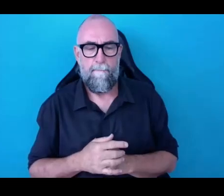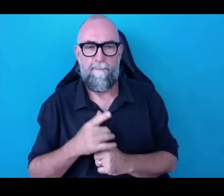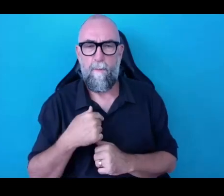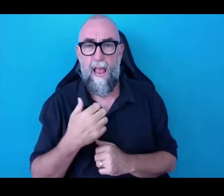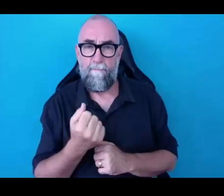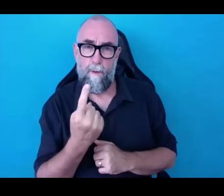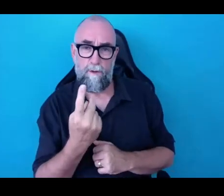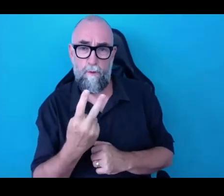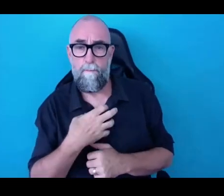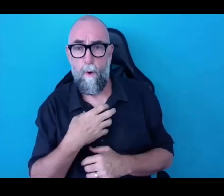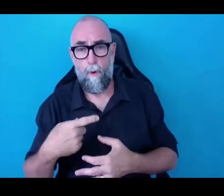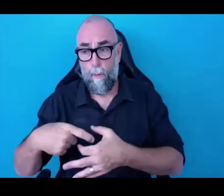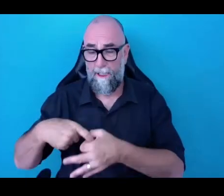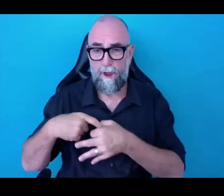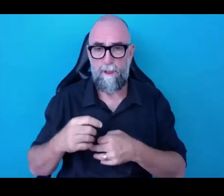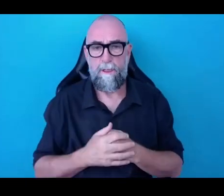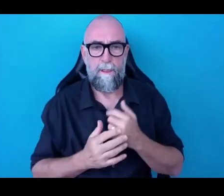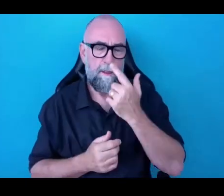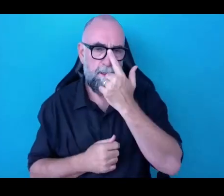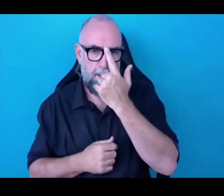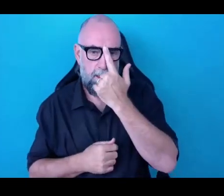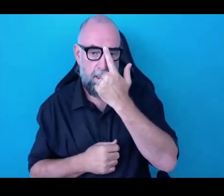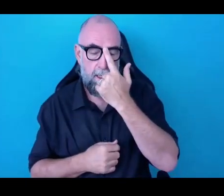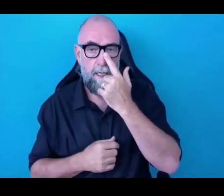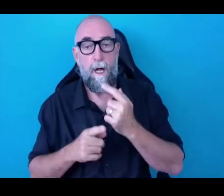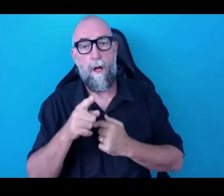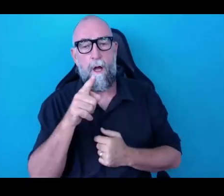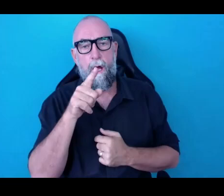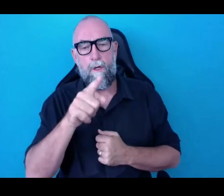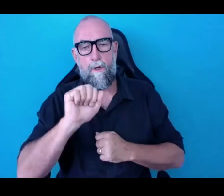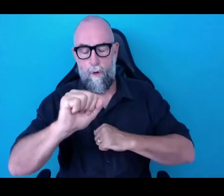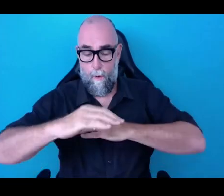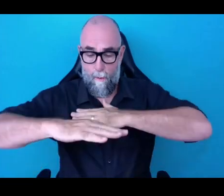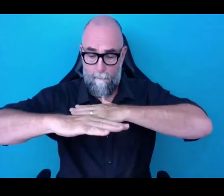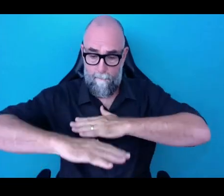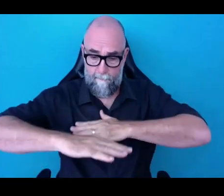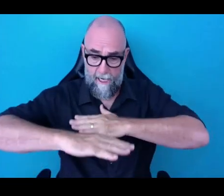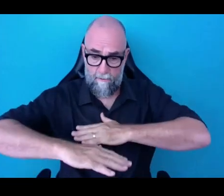questions. How does living away from country and mob shape your practice